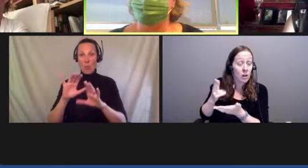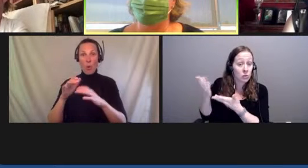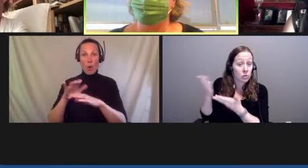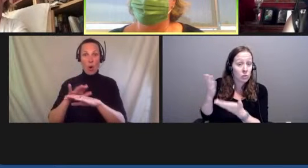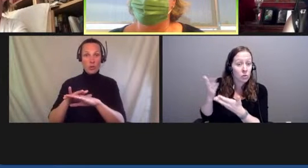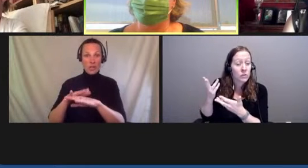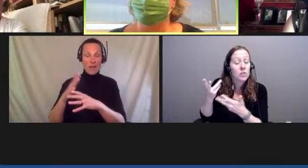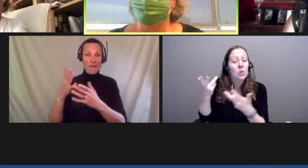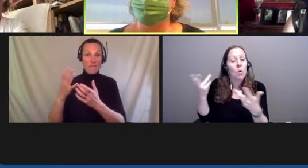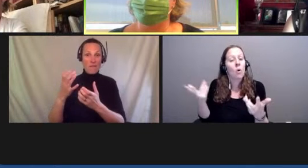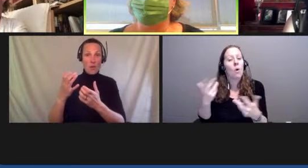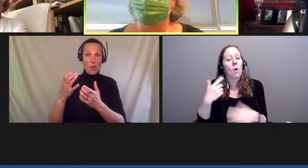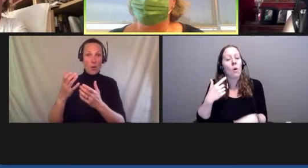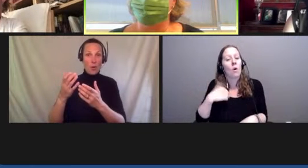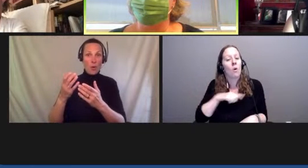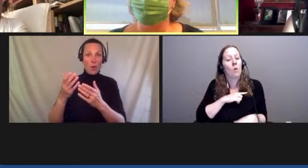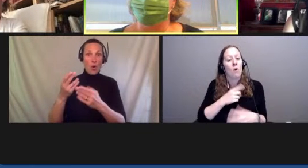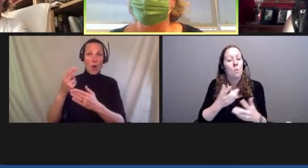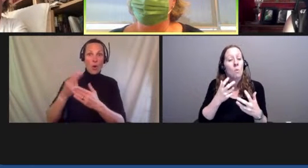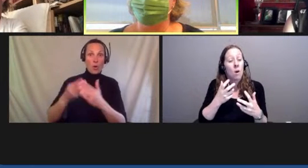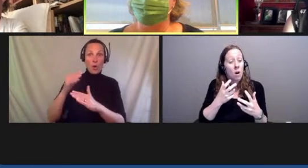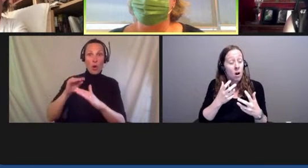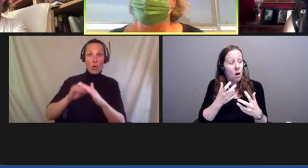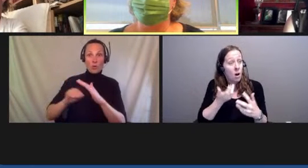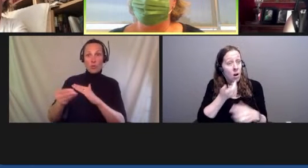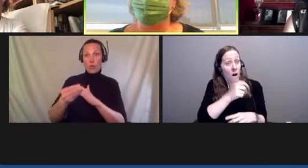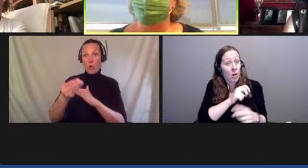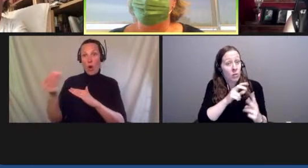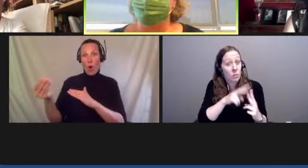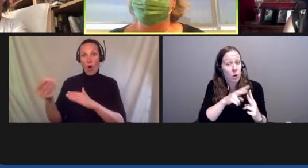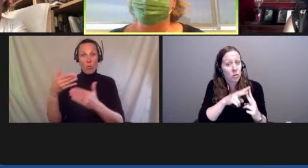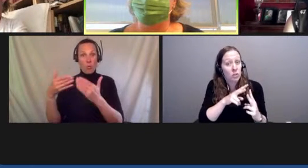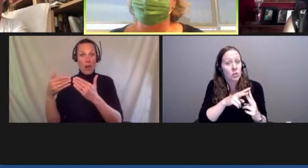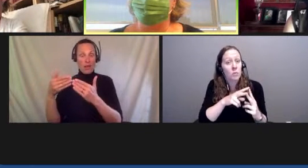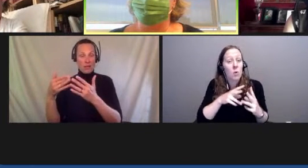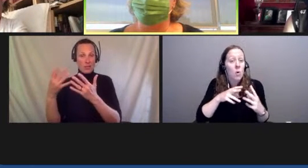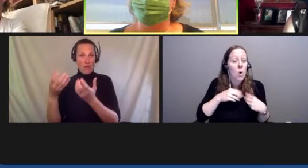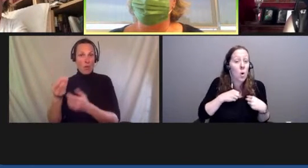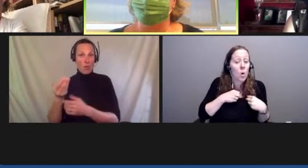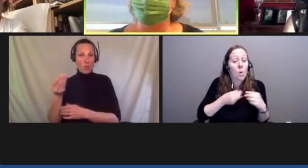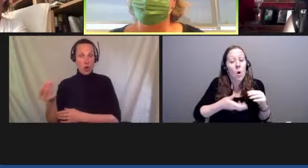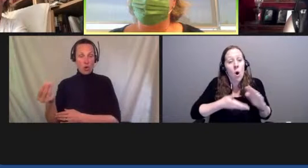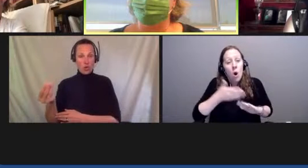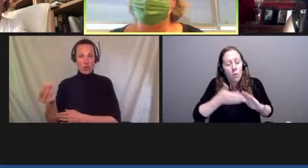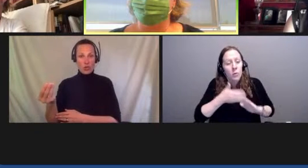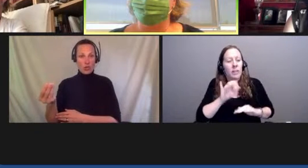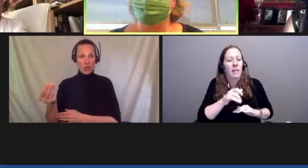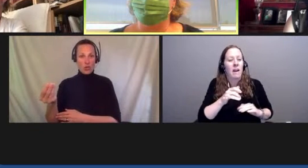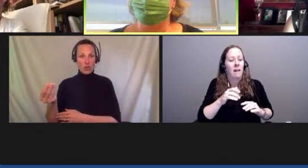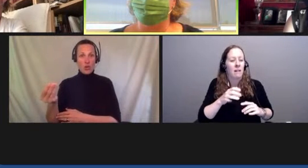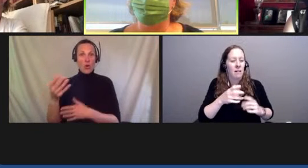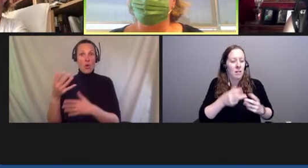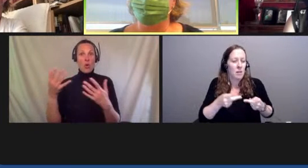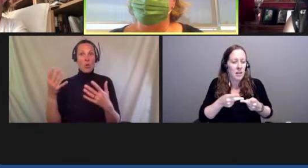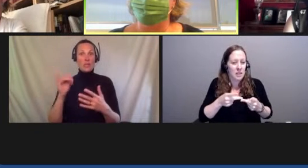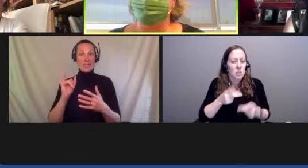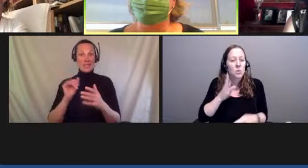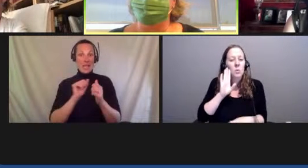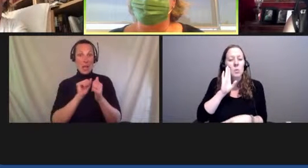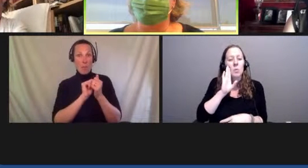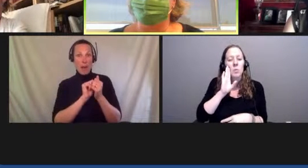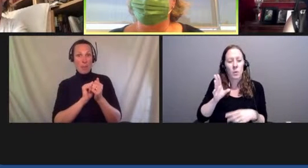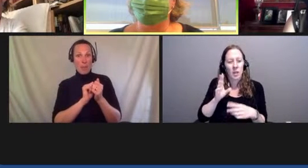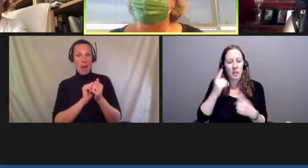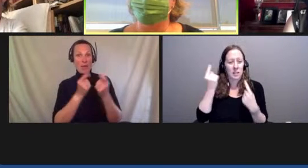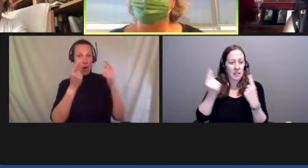at opportunities for P3 partnerships or also owning and operating these facilities on our own? So we'll consider those whole host of